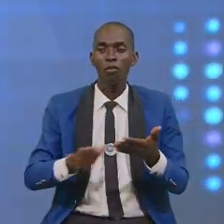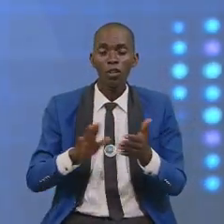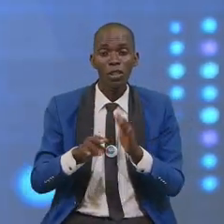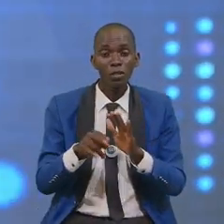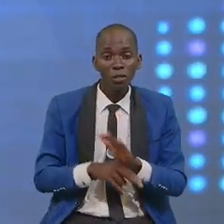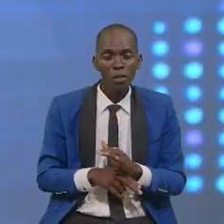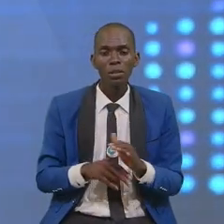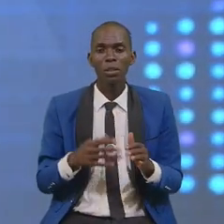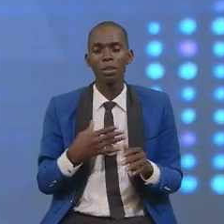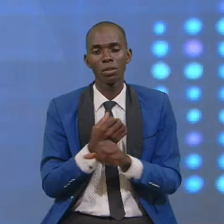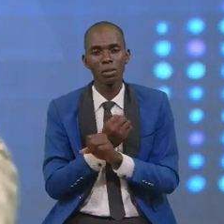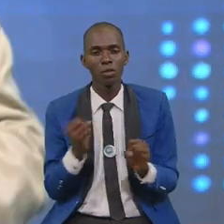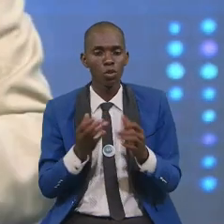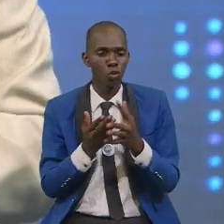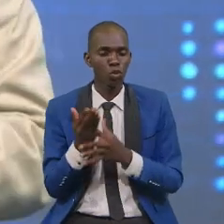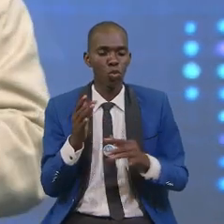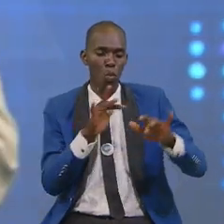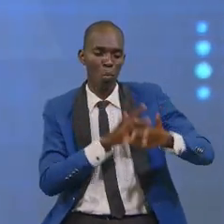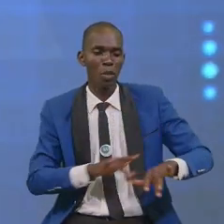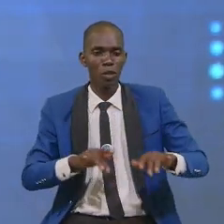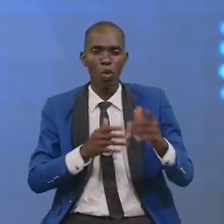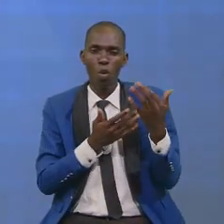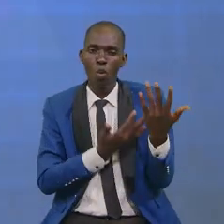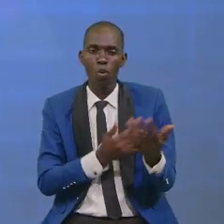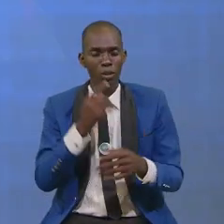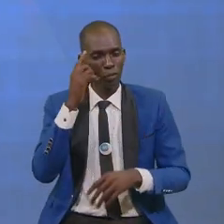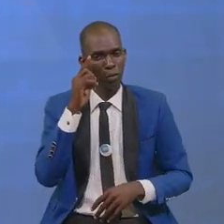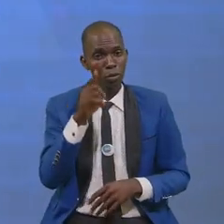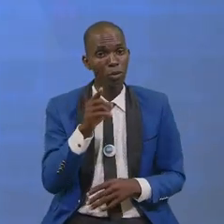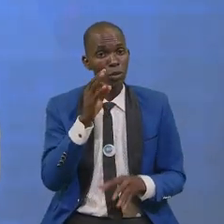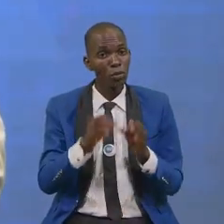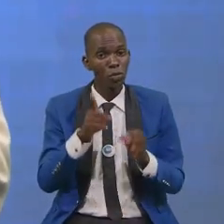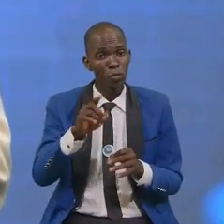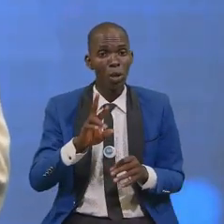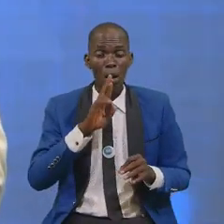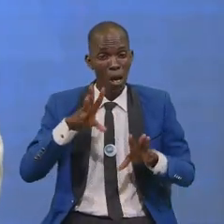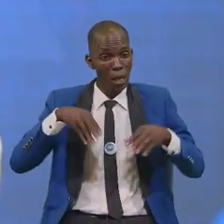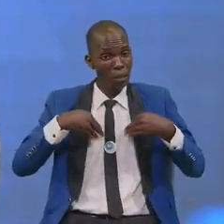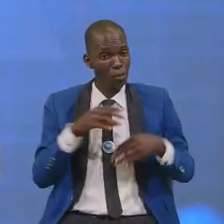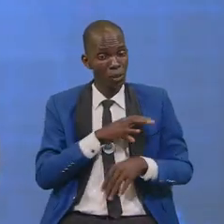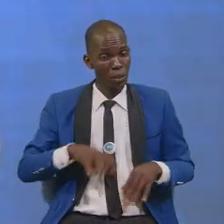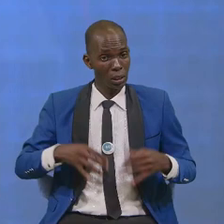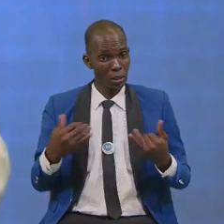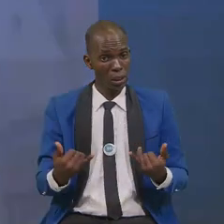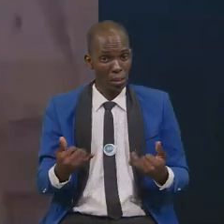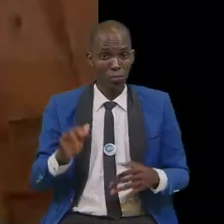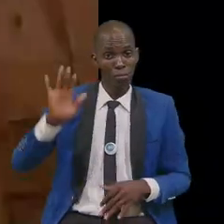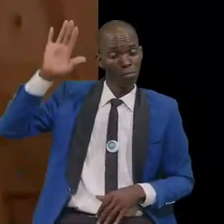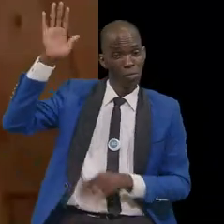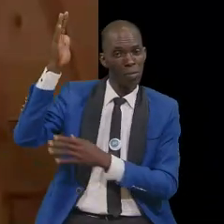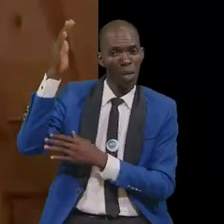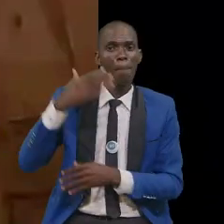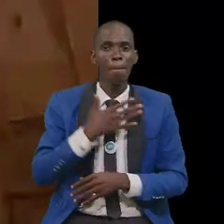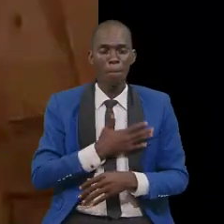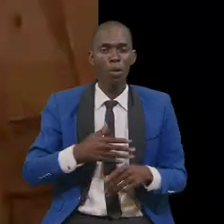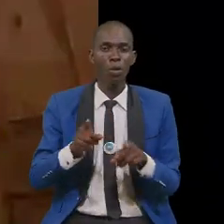mercy waiting for you. If you're raising up your hand, you please stand up. You're raising up your